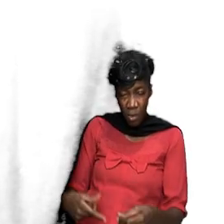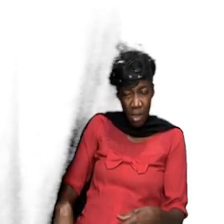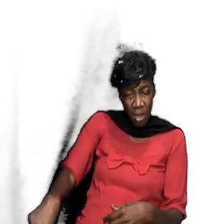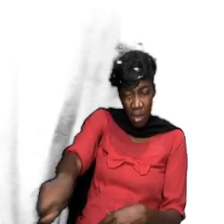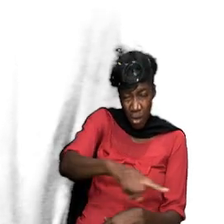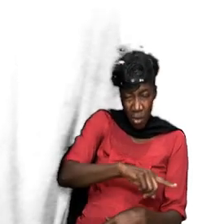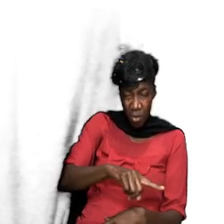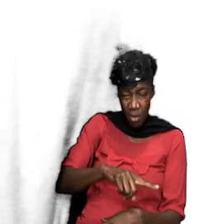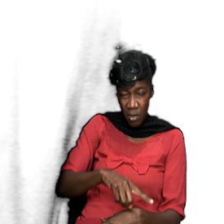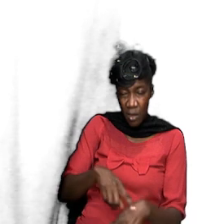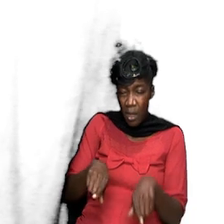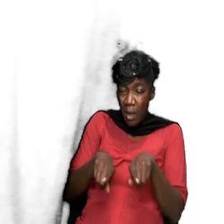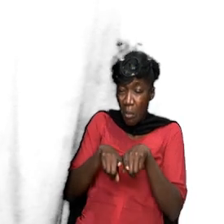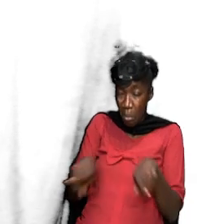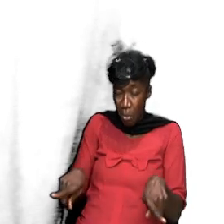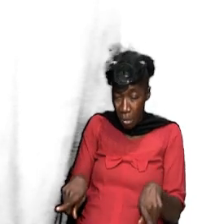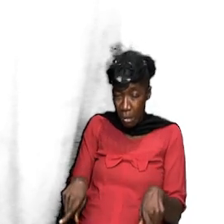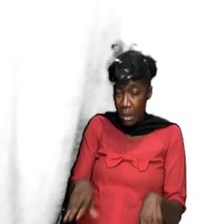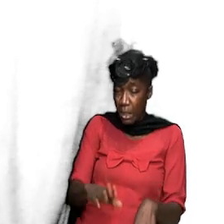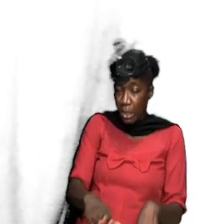But just like the children of Israel,